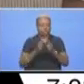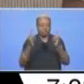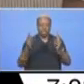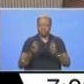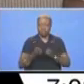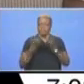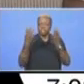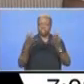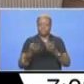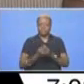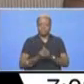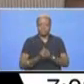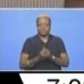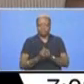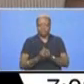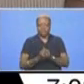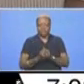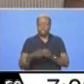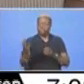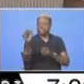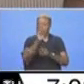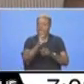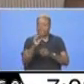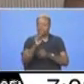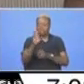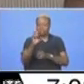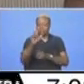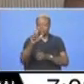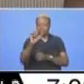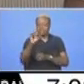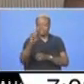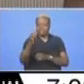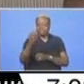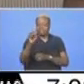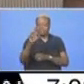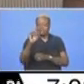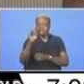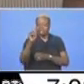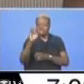Total solidarity and deep admiration for the work you are doing.